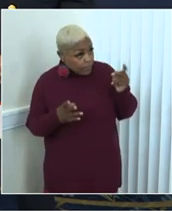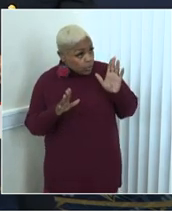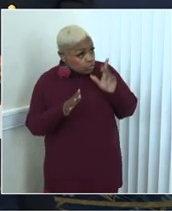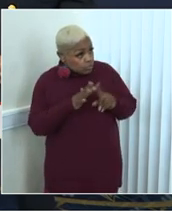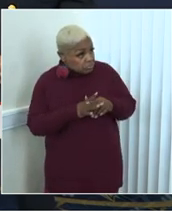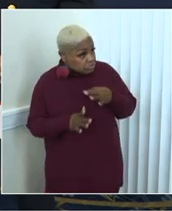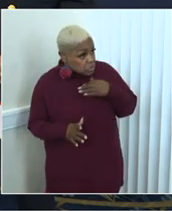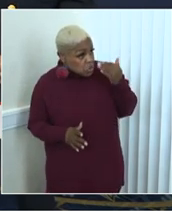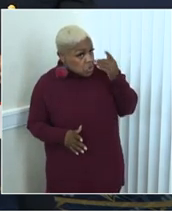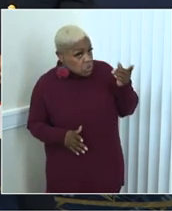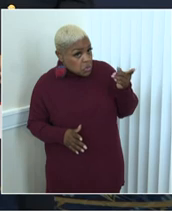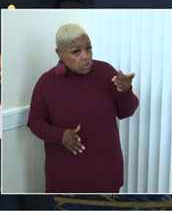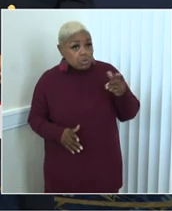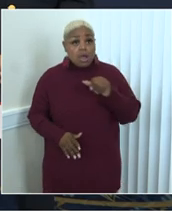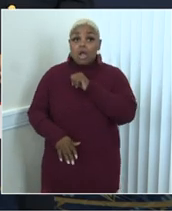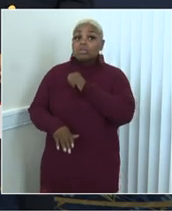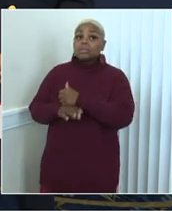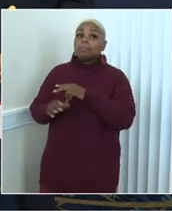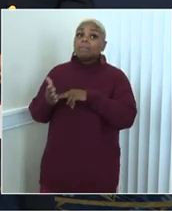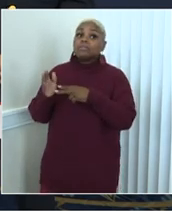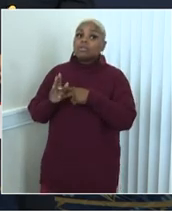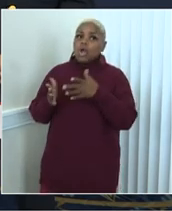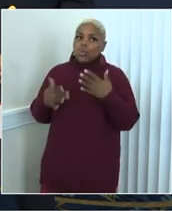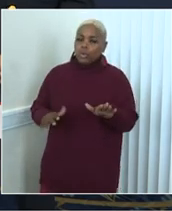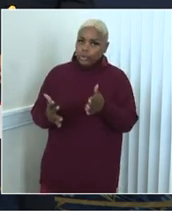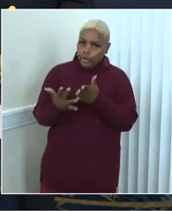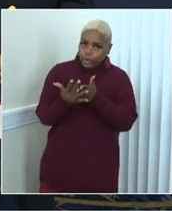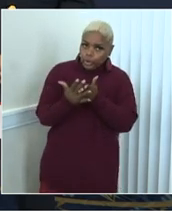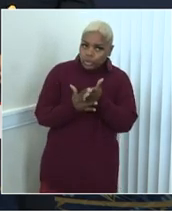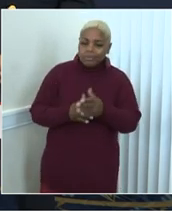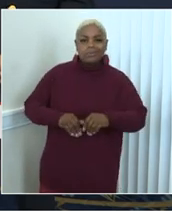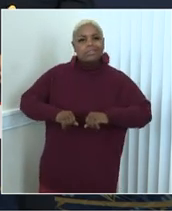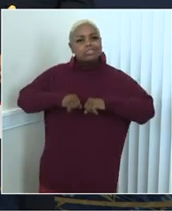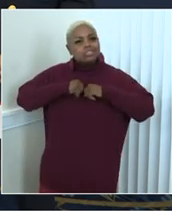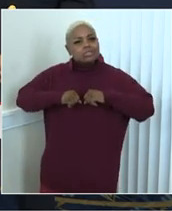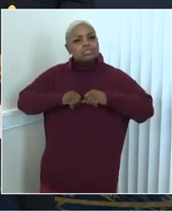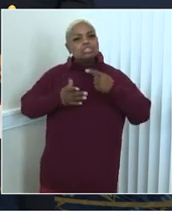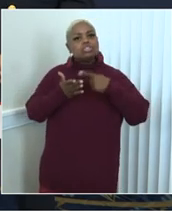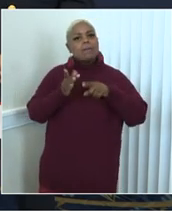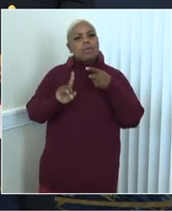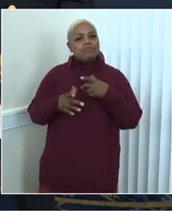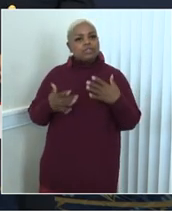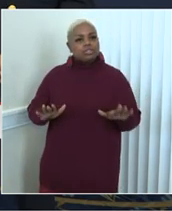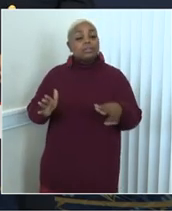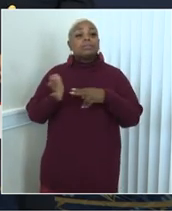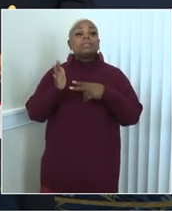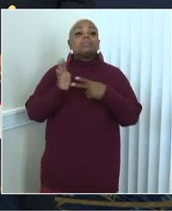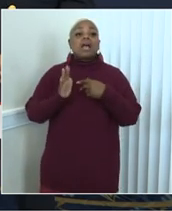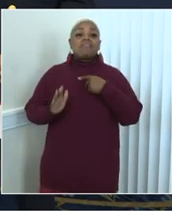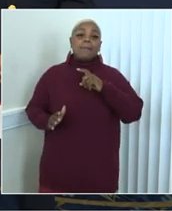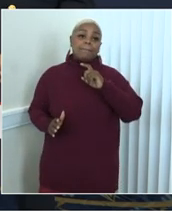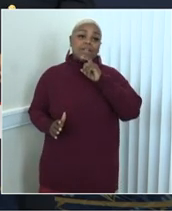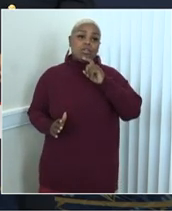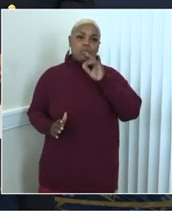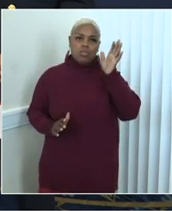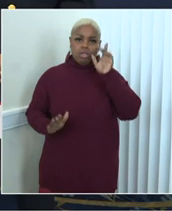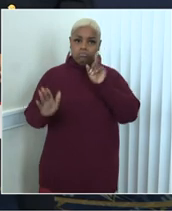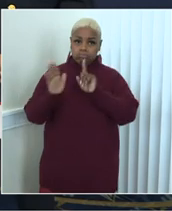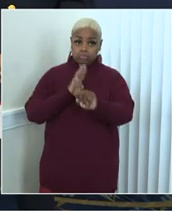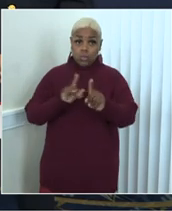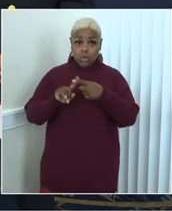been through security checkpoints. No one's getting into the building without going through our magnetometers. And so from my point of view, once you go through the